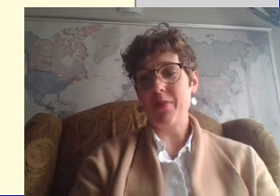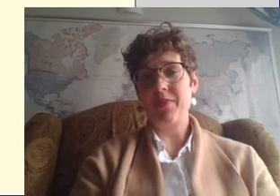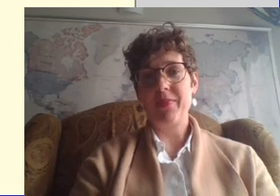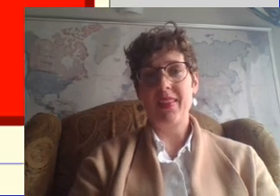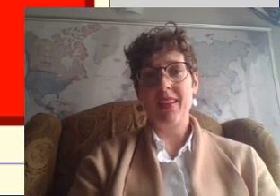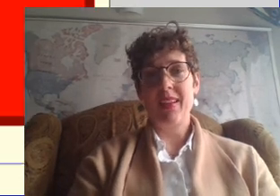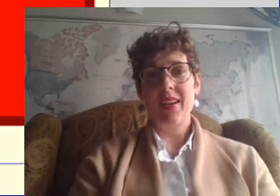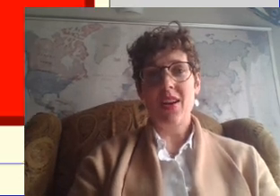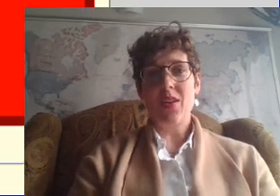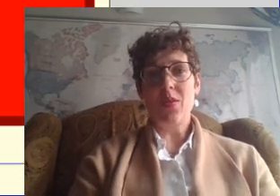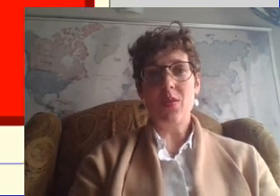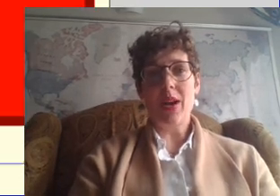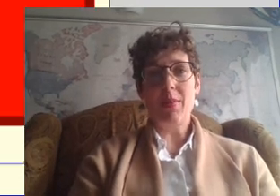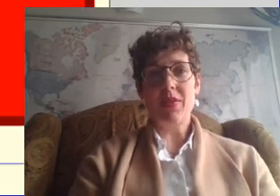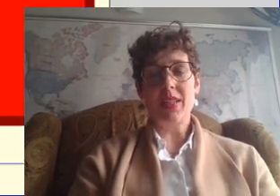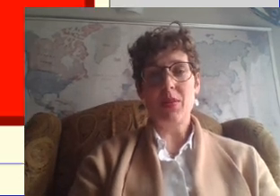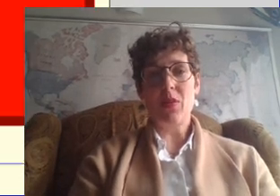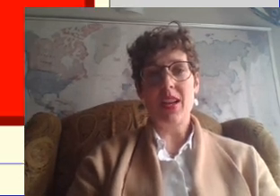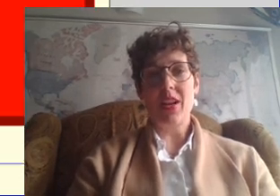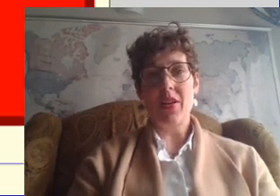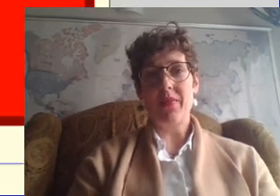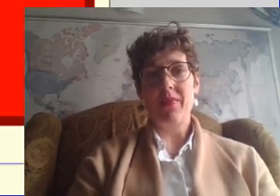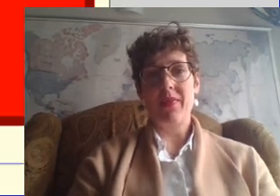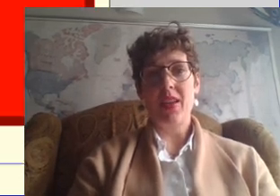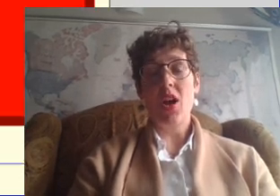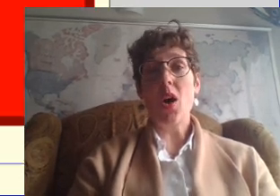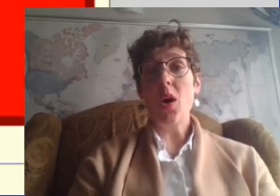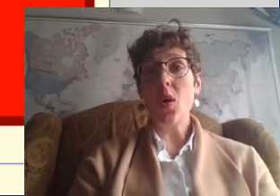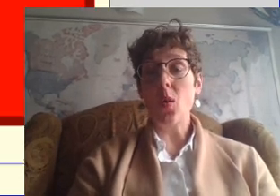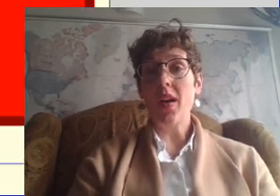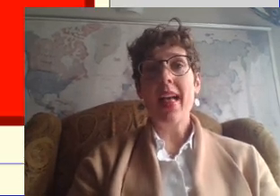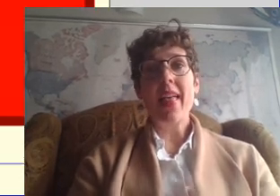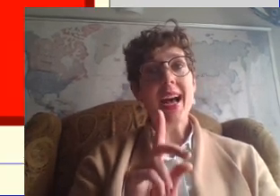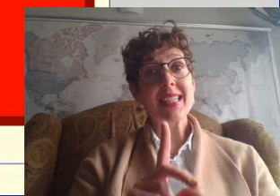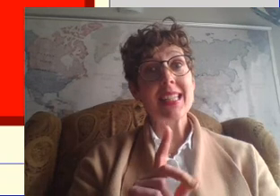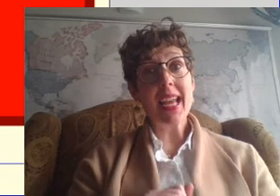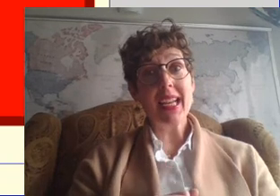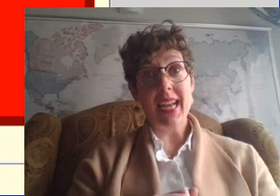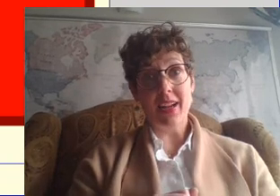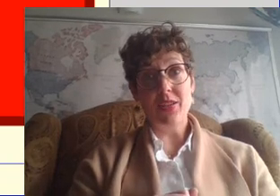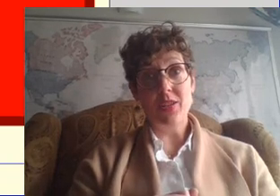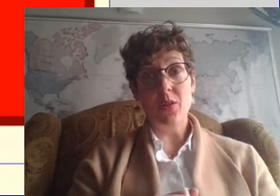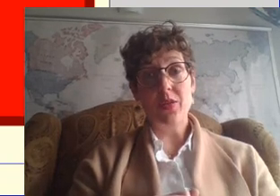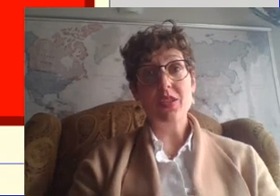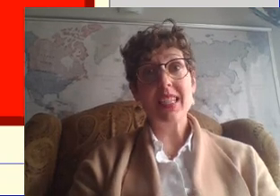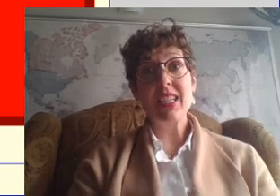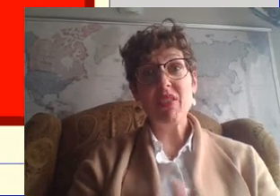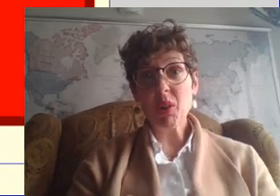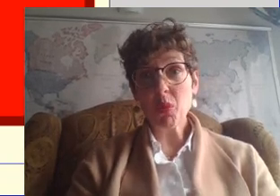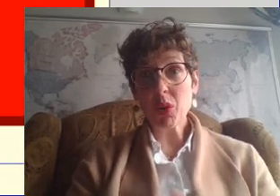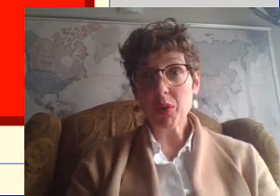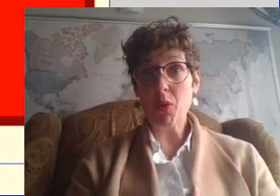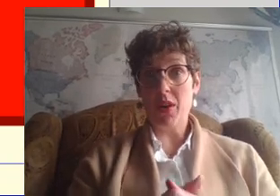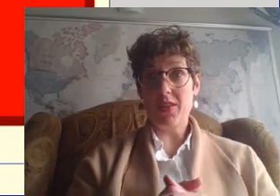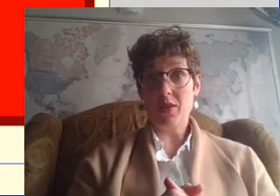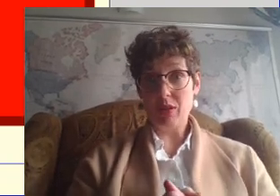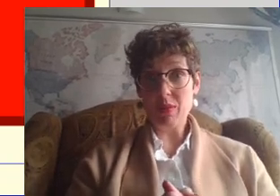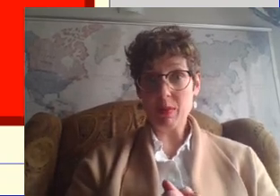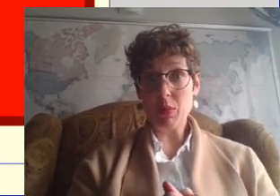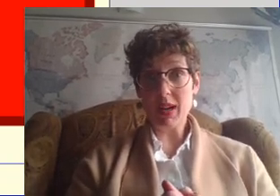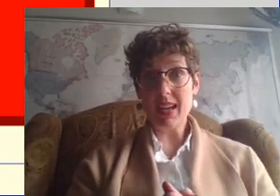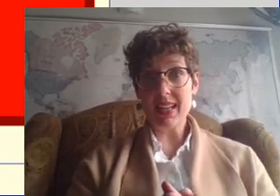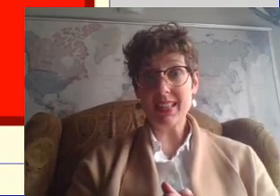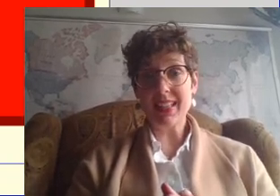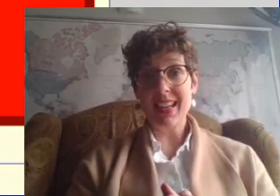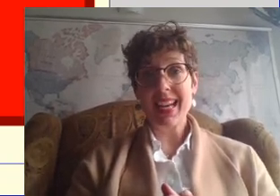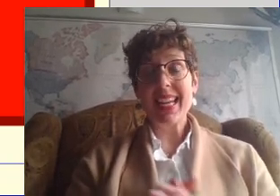Nice job. How about this one over here? Oh, that's like next to. There's a different word for it, though. Do you